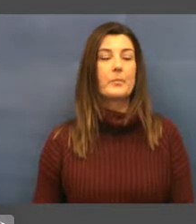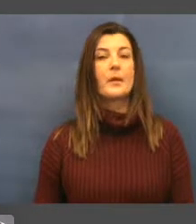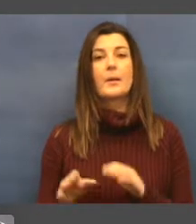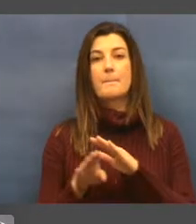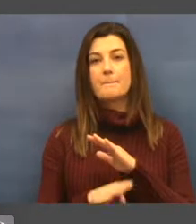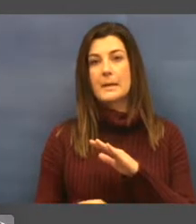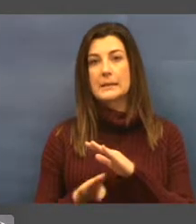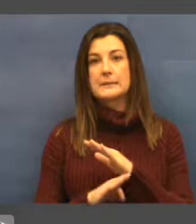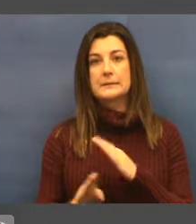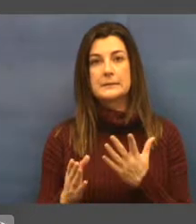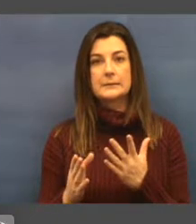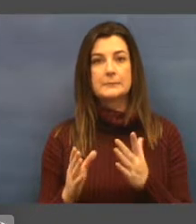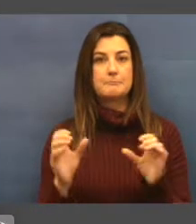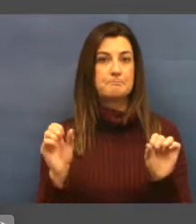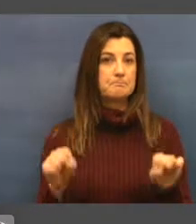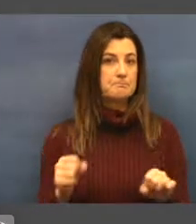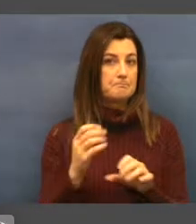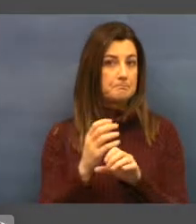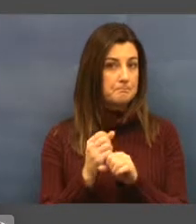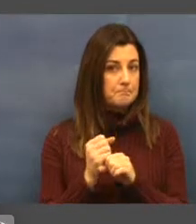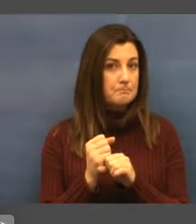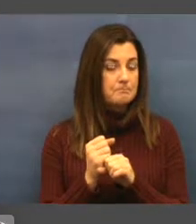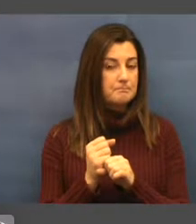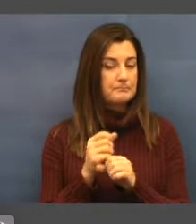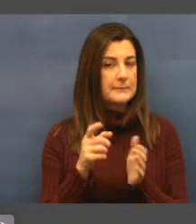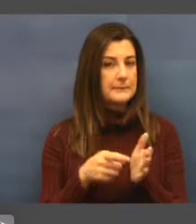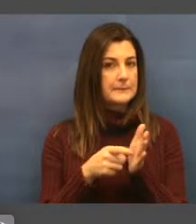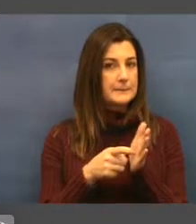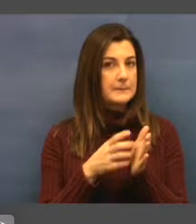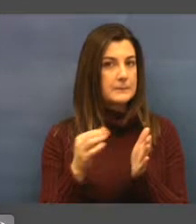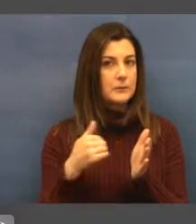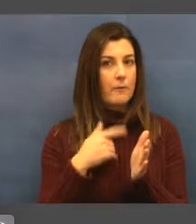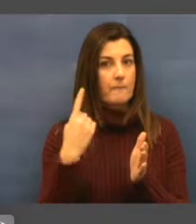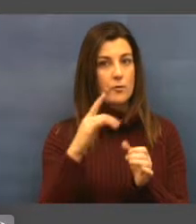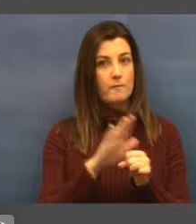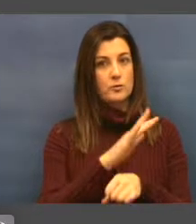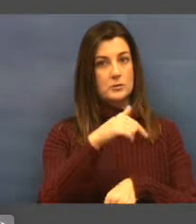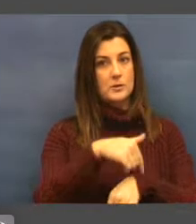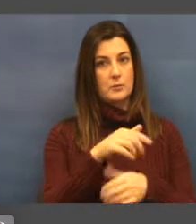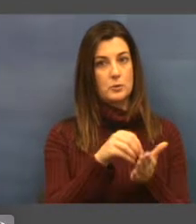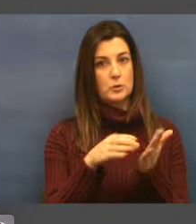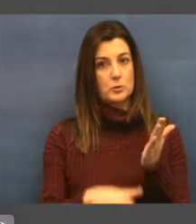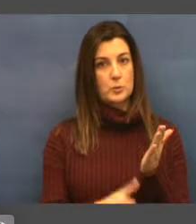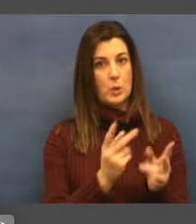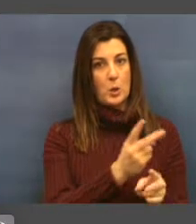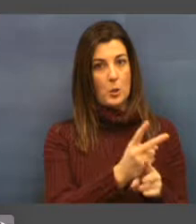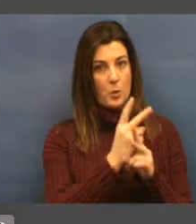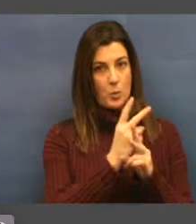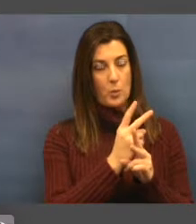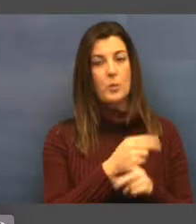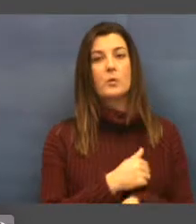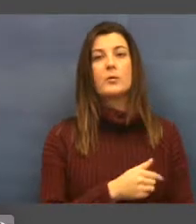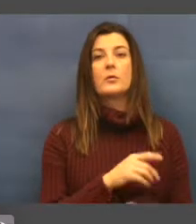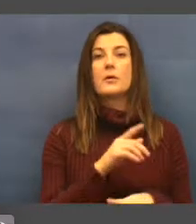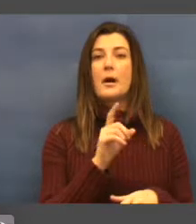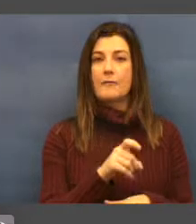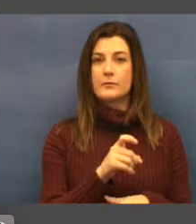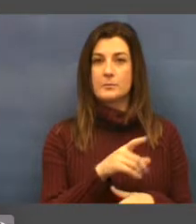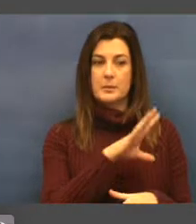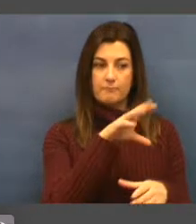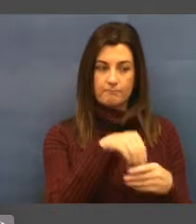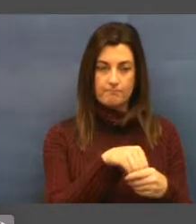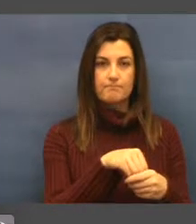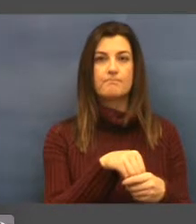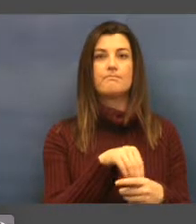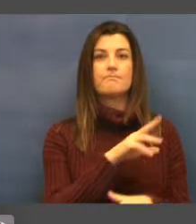Basic eligibility criteria for full-time Alberta student loans. One, you must be enrolled in an eligible program